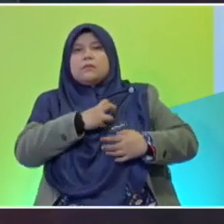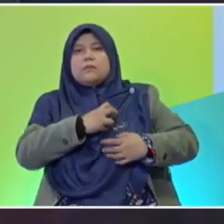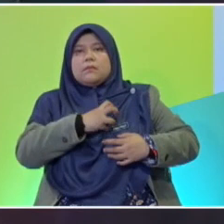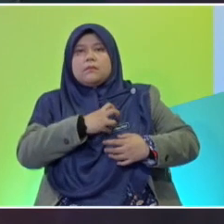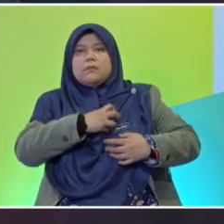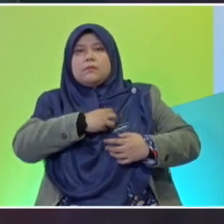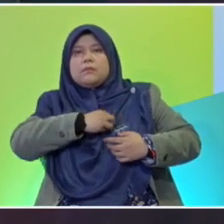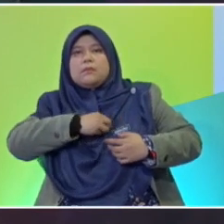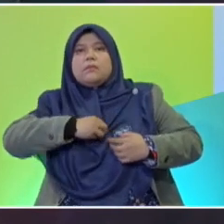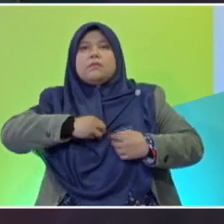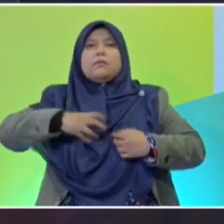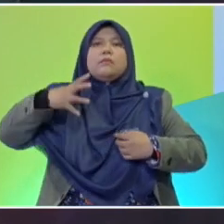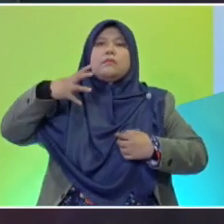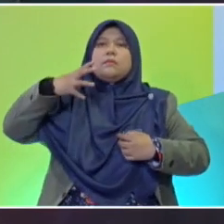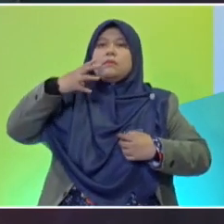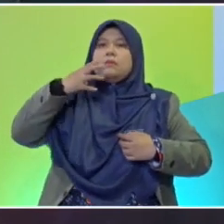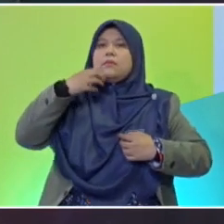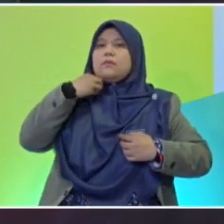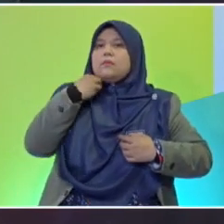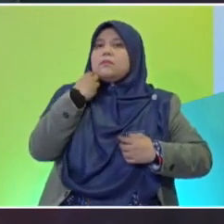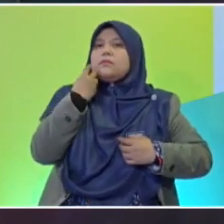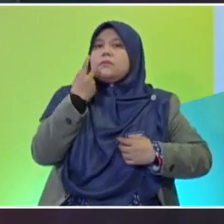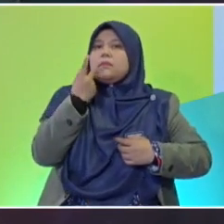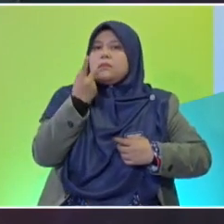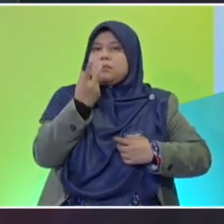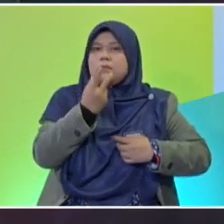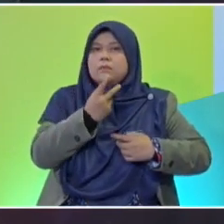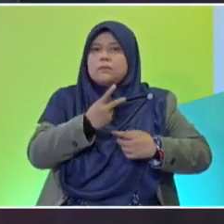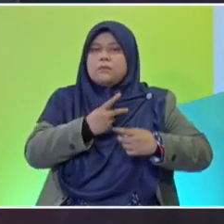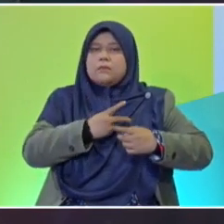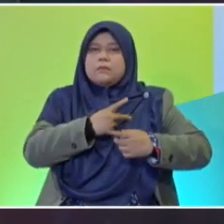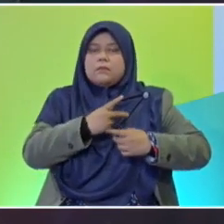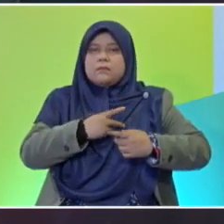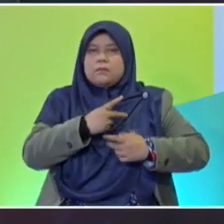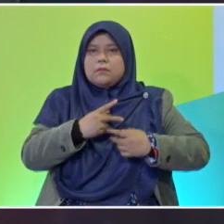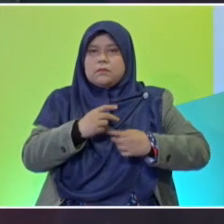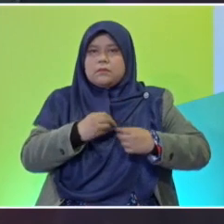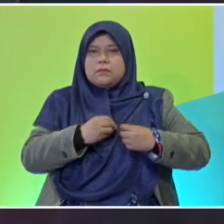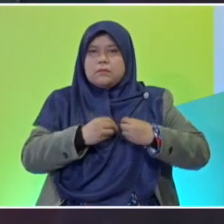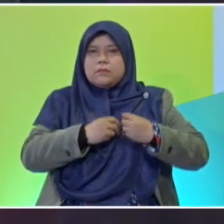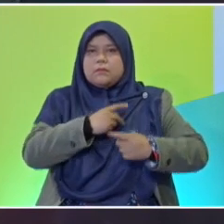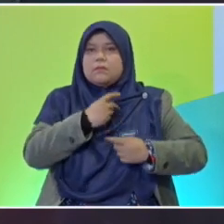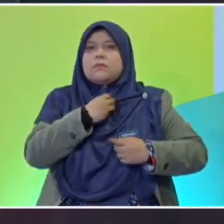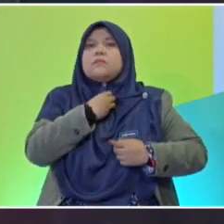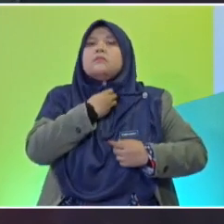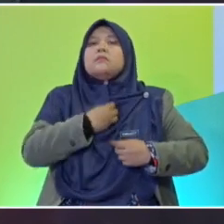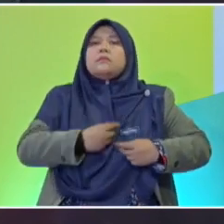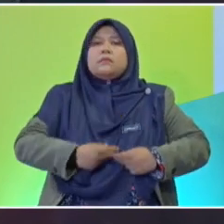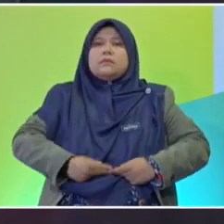will pump it back again and move the blood back to the